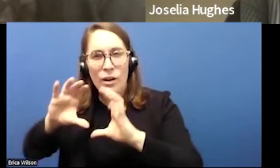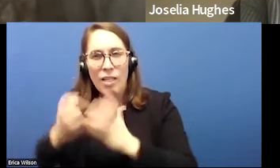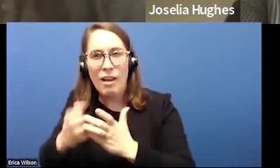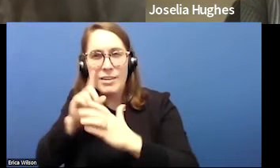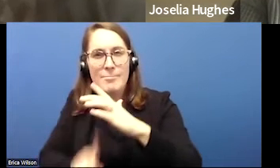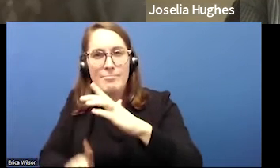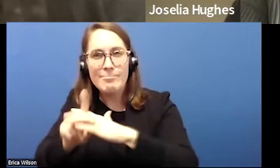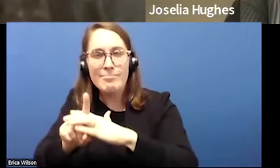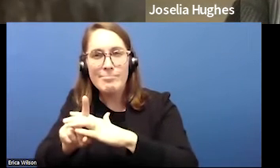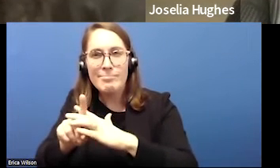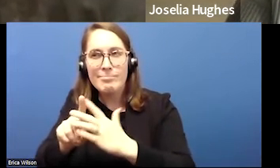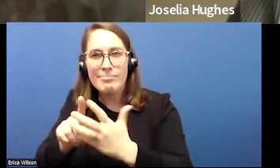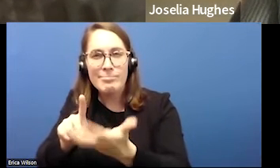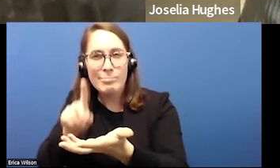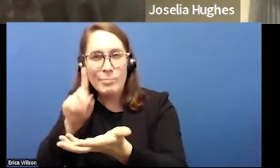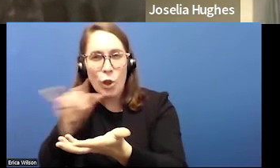through